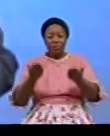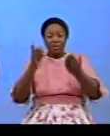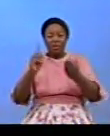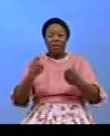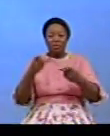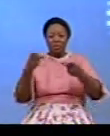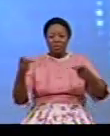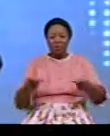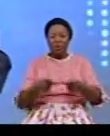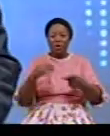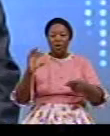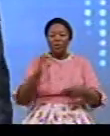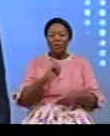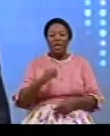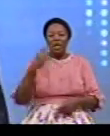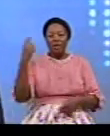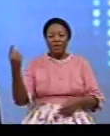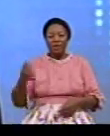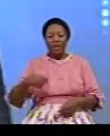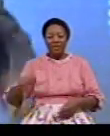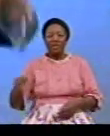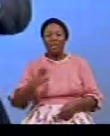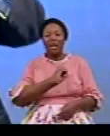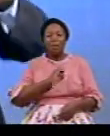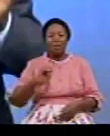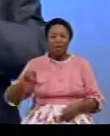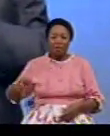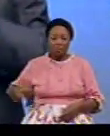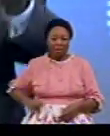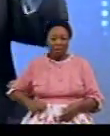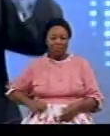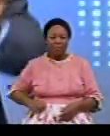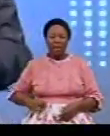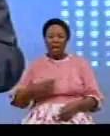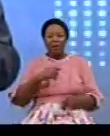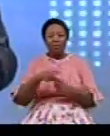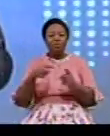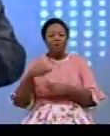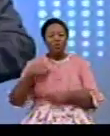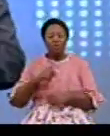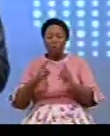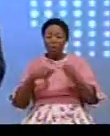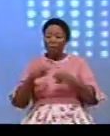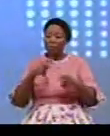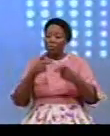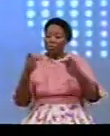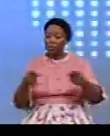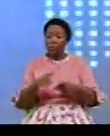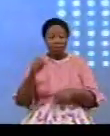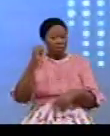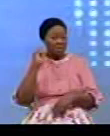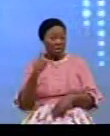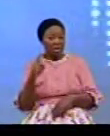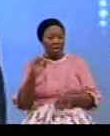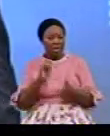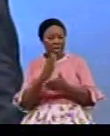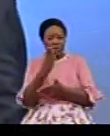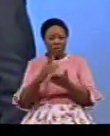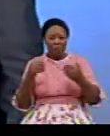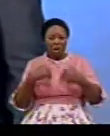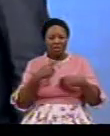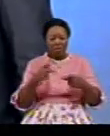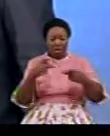sacrificing to, you know, the great fathers, and doing what the Bible